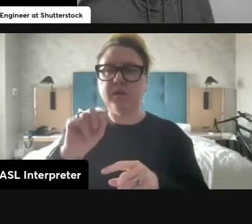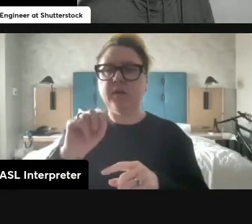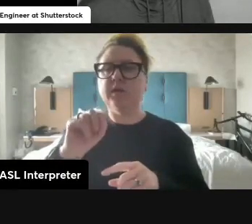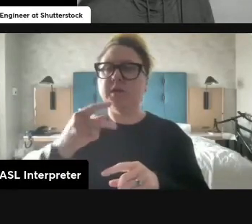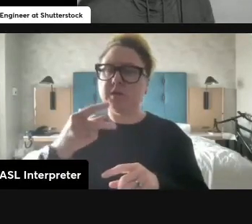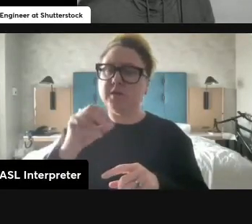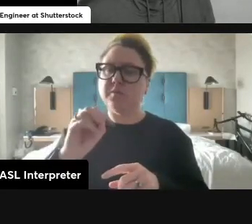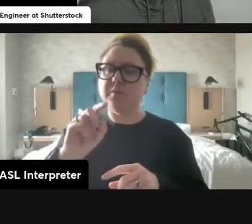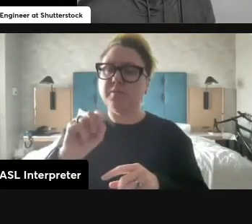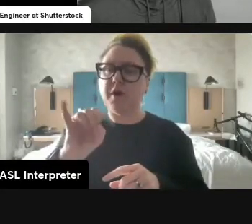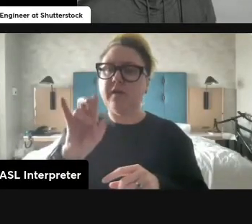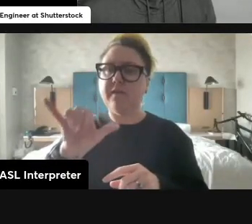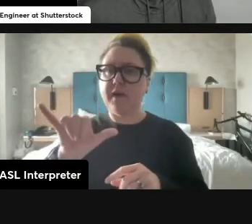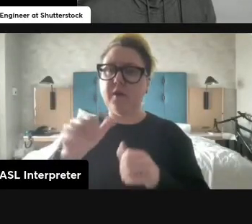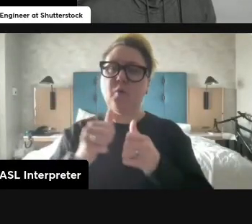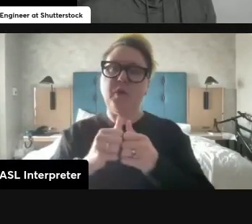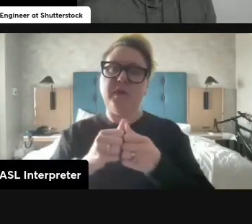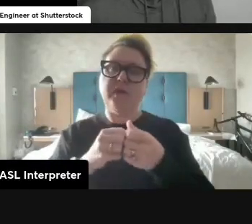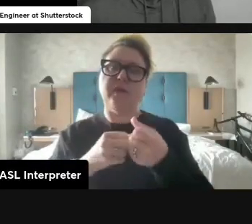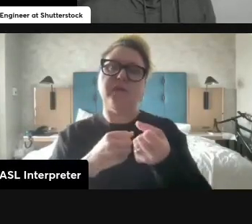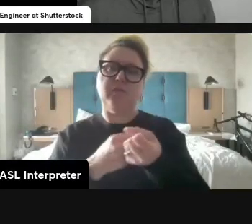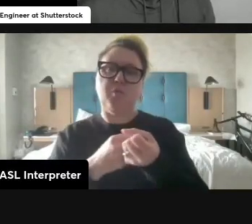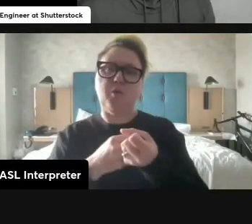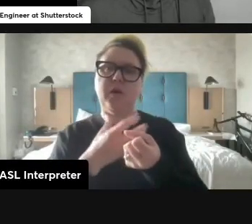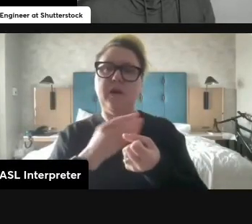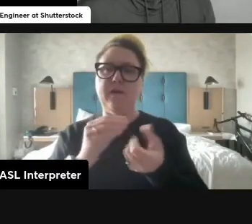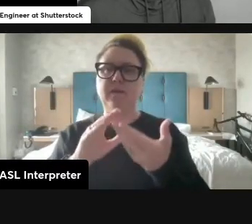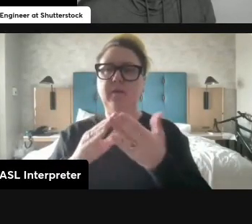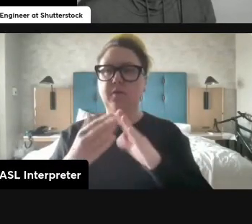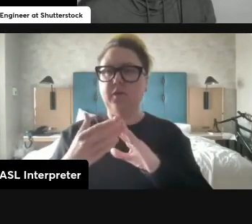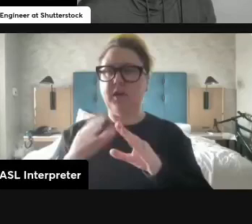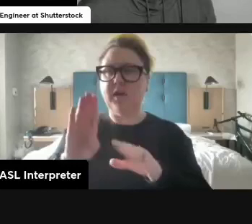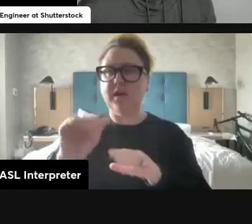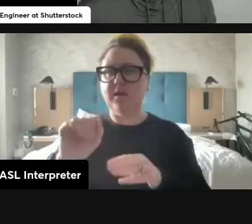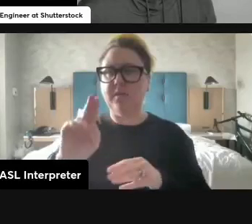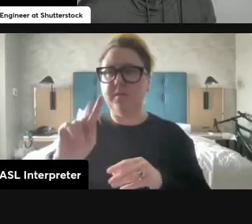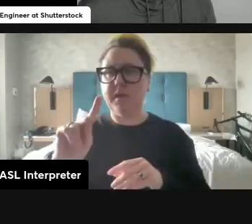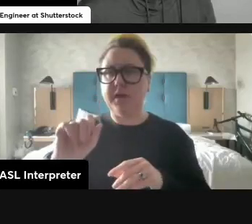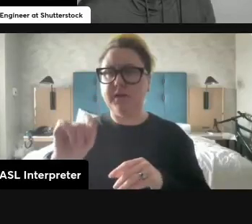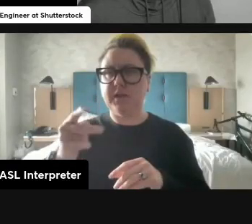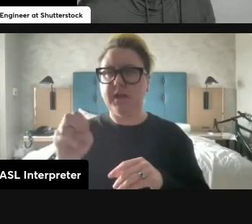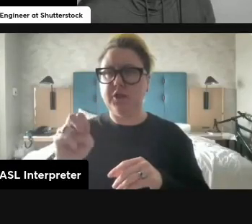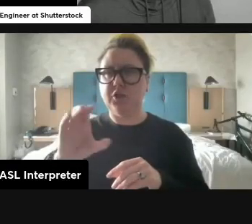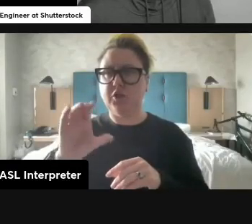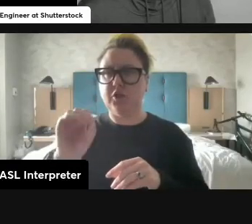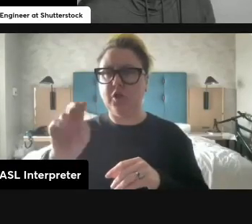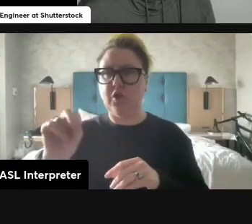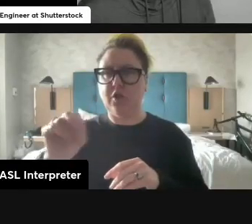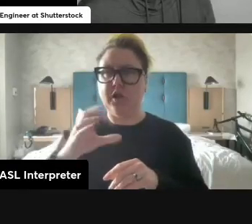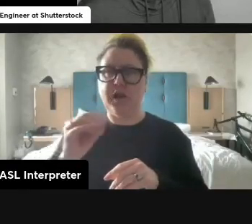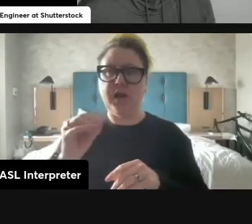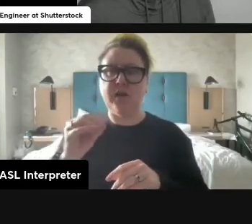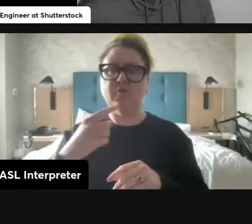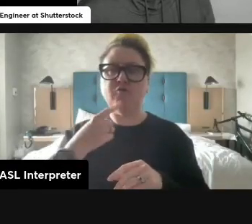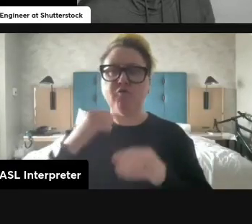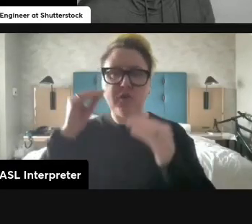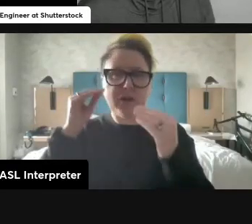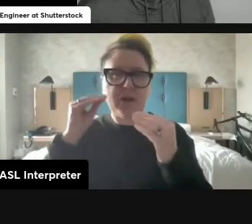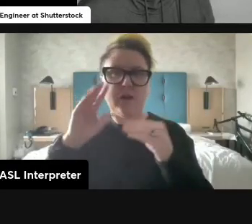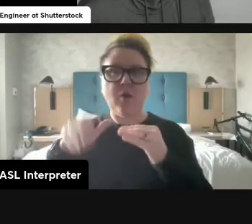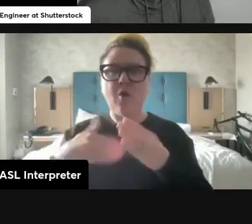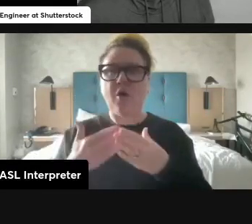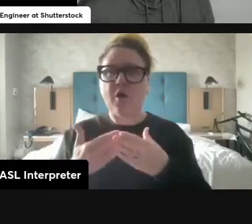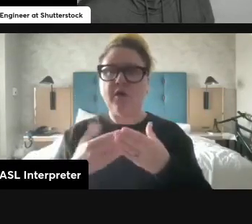of Spotify, with the community, with Backstage Con, with Cortex and Red Hat all supporting it and adding